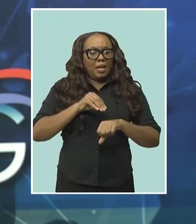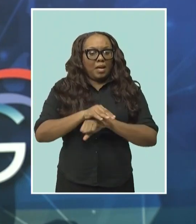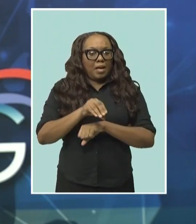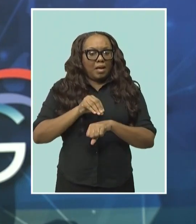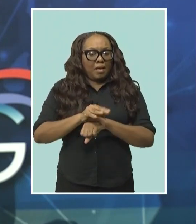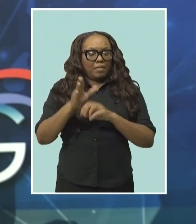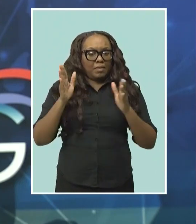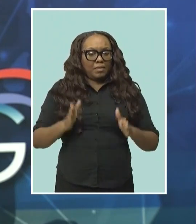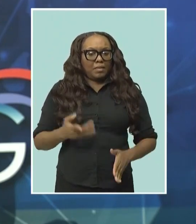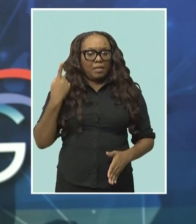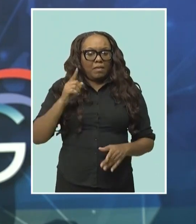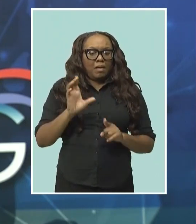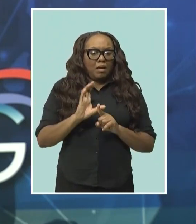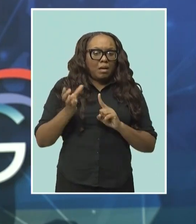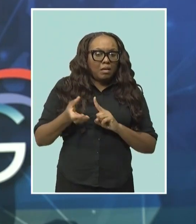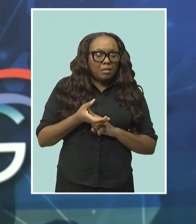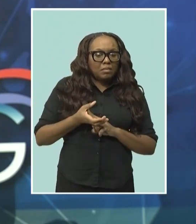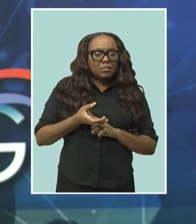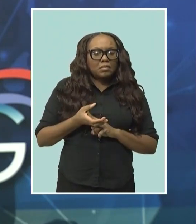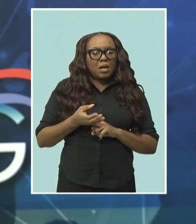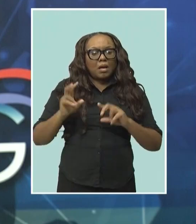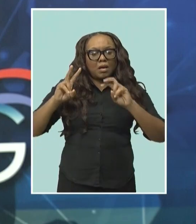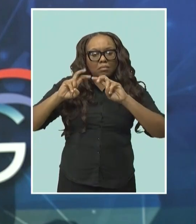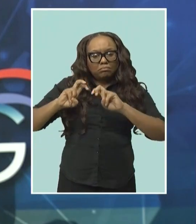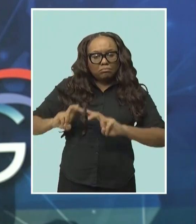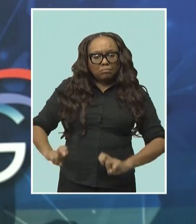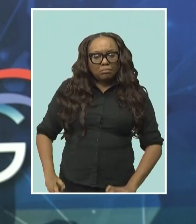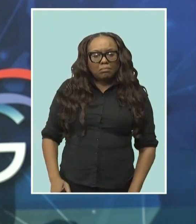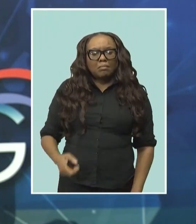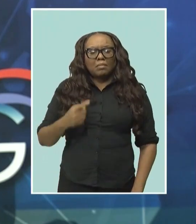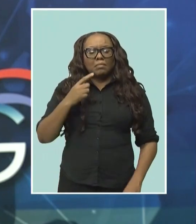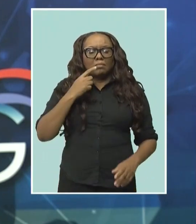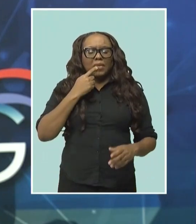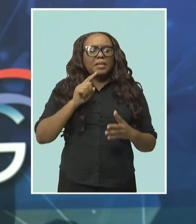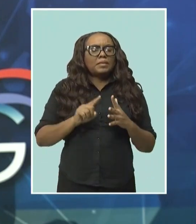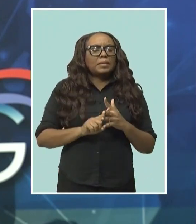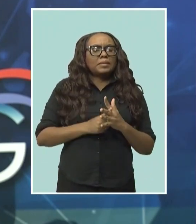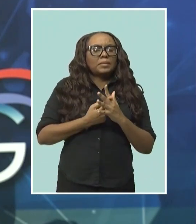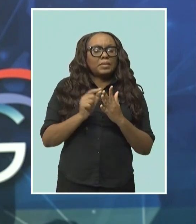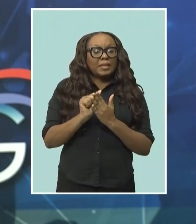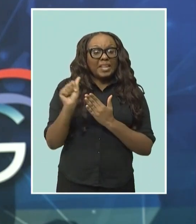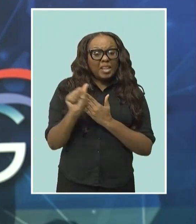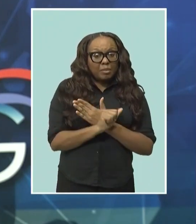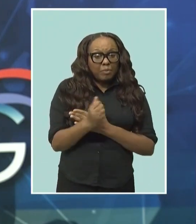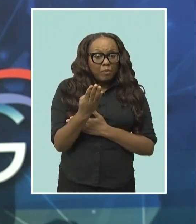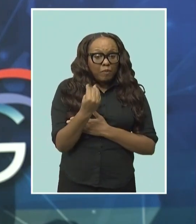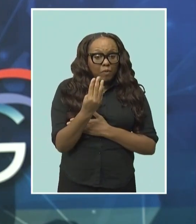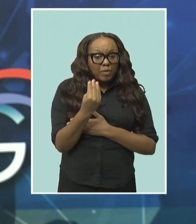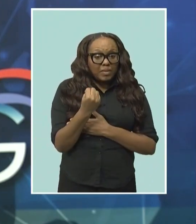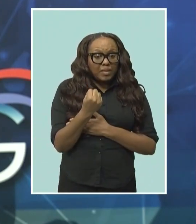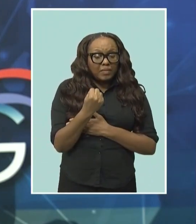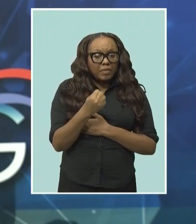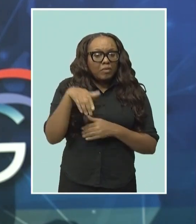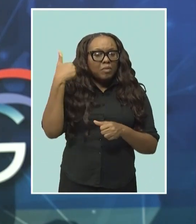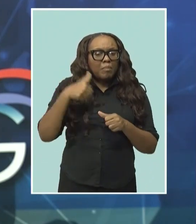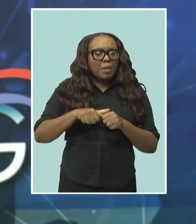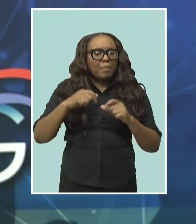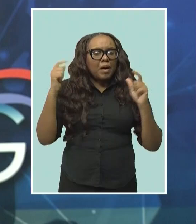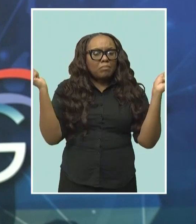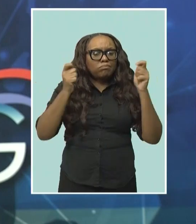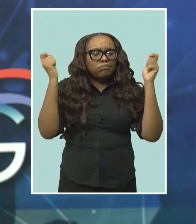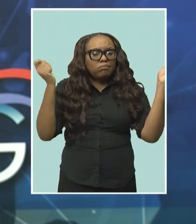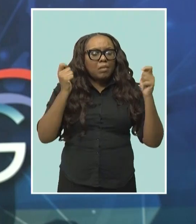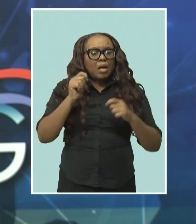and Heritage, Senator John King, assessed the season, which got underway on April 14th, the anniversary of the Bussa